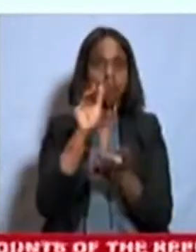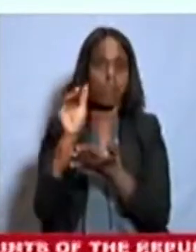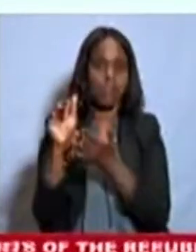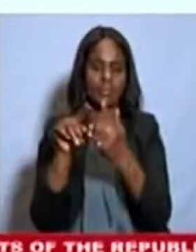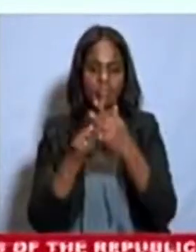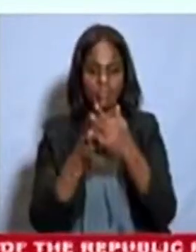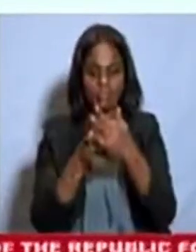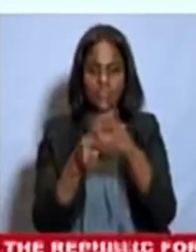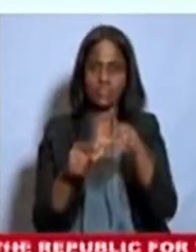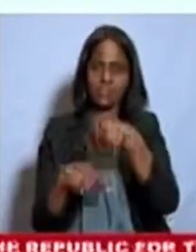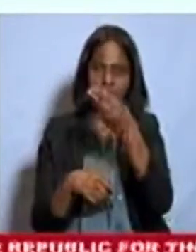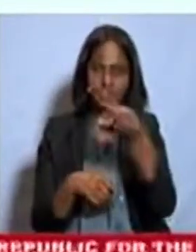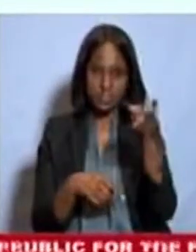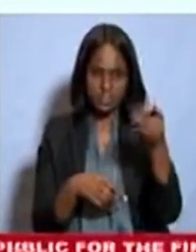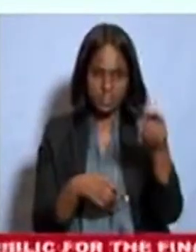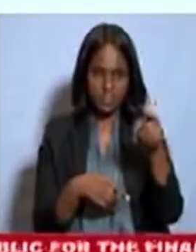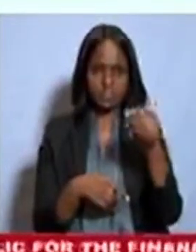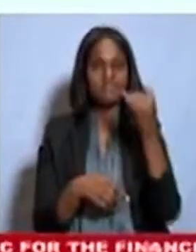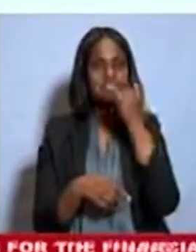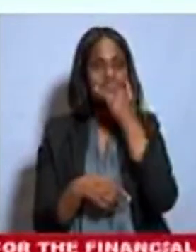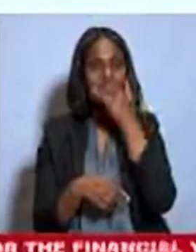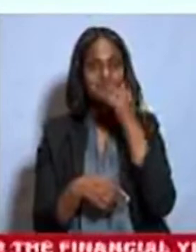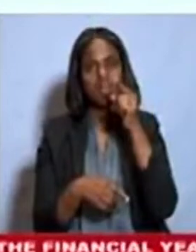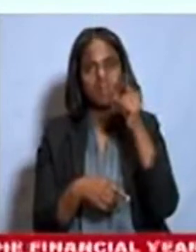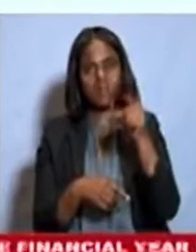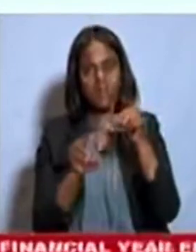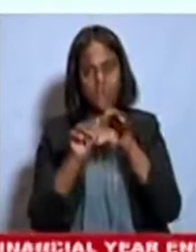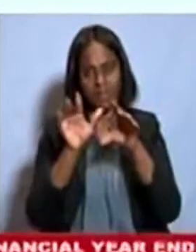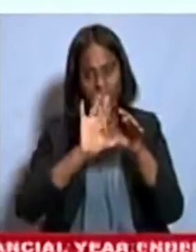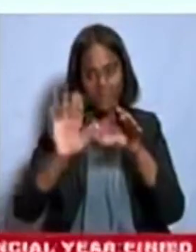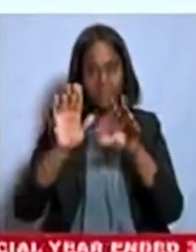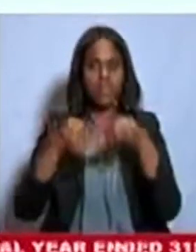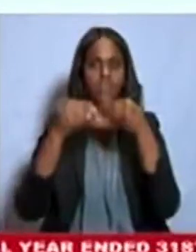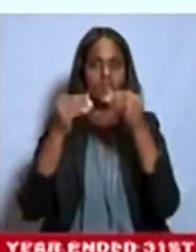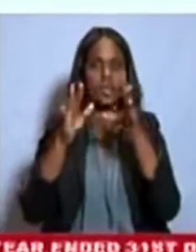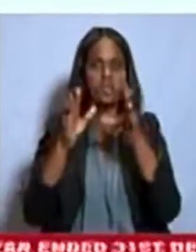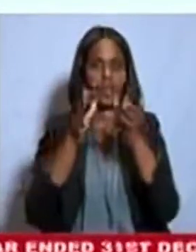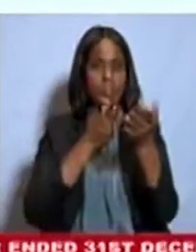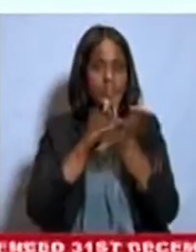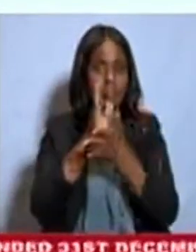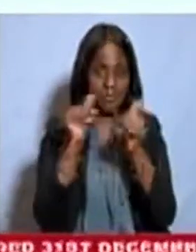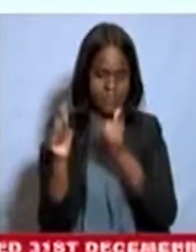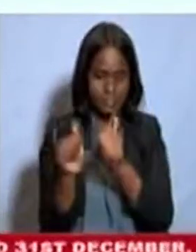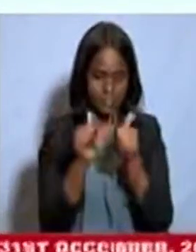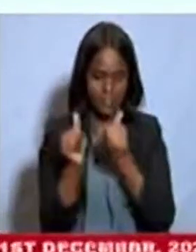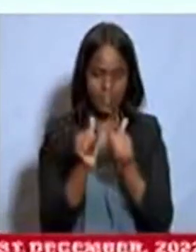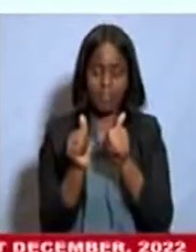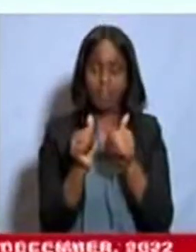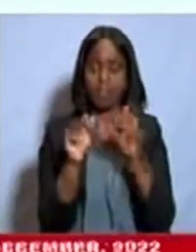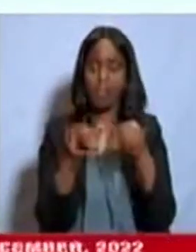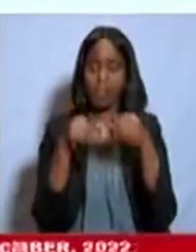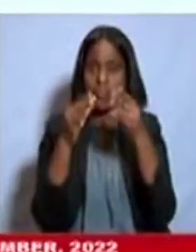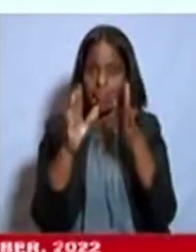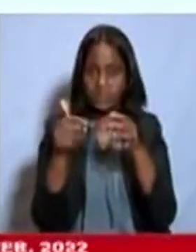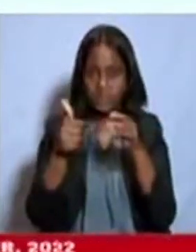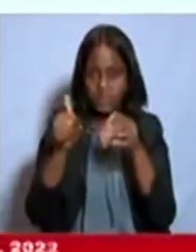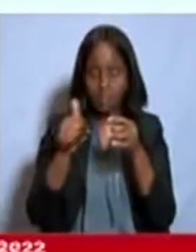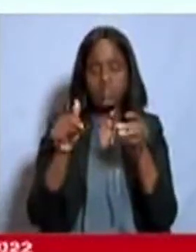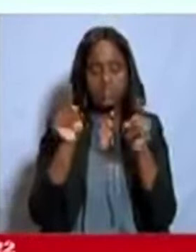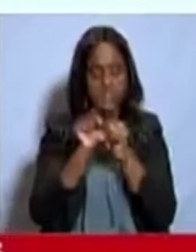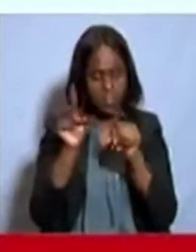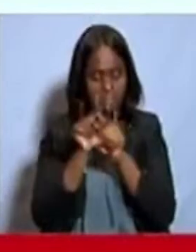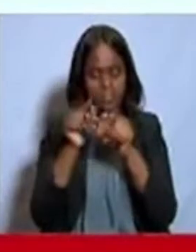beans delivered was an oversight on the part of the supplier. Corrective action: the supplier was